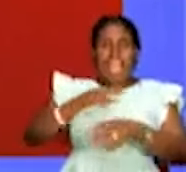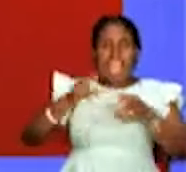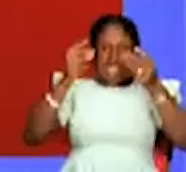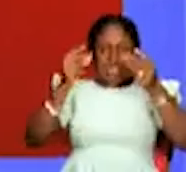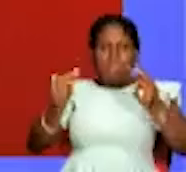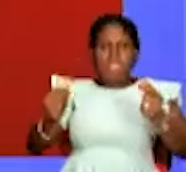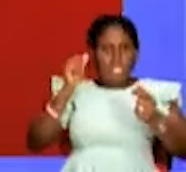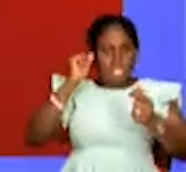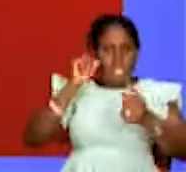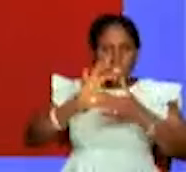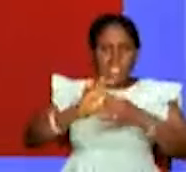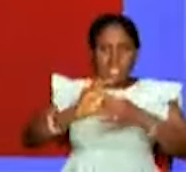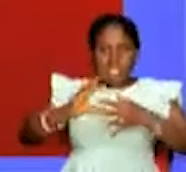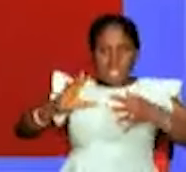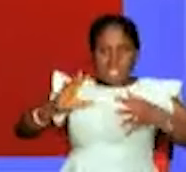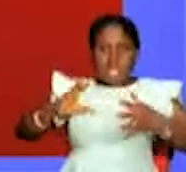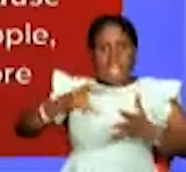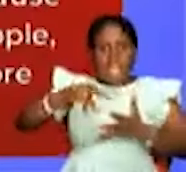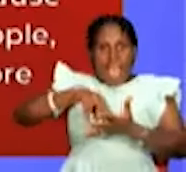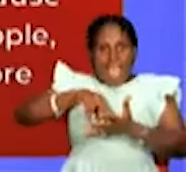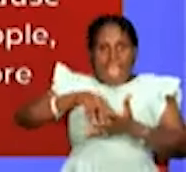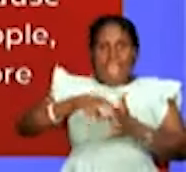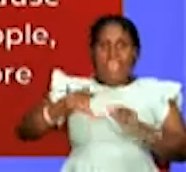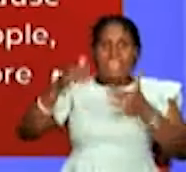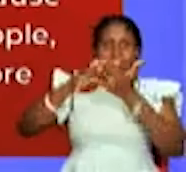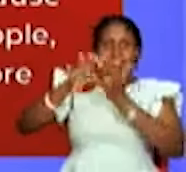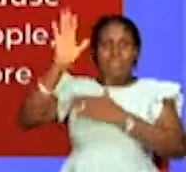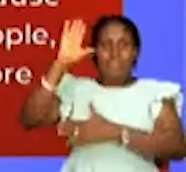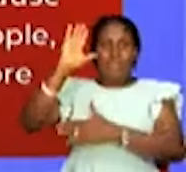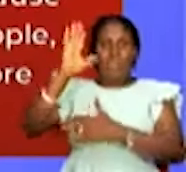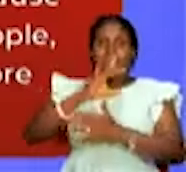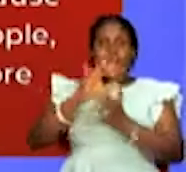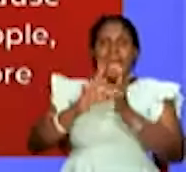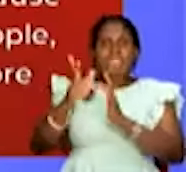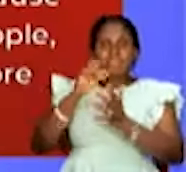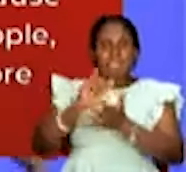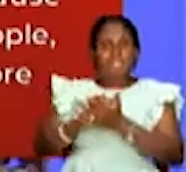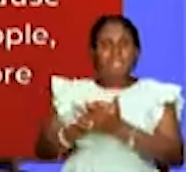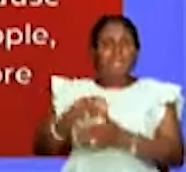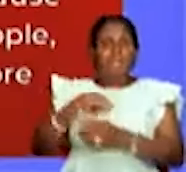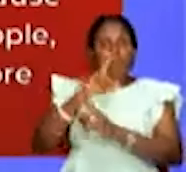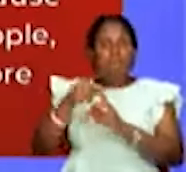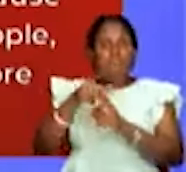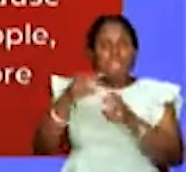made straight and glorified God. Next verse, please. The Bible says, when the ruler of the...